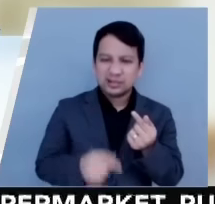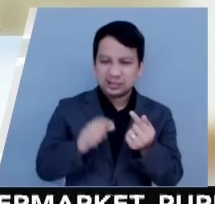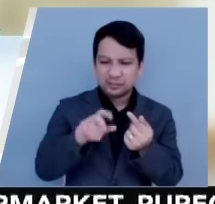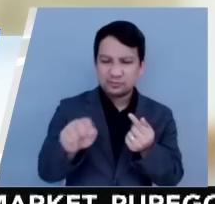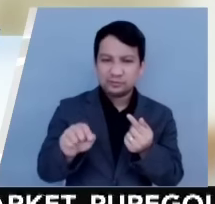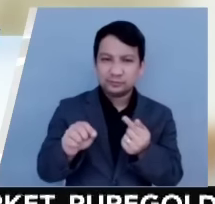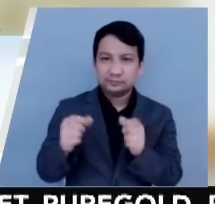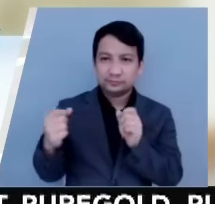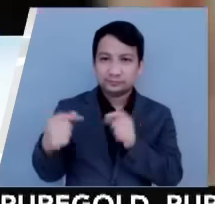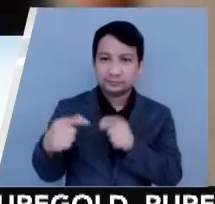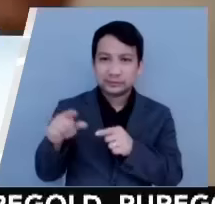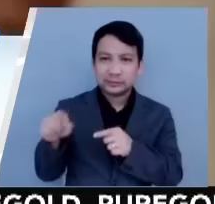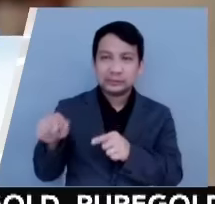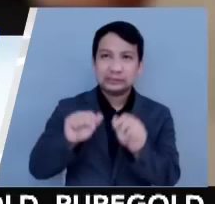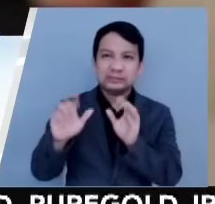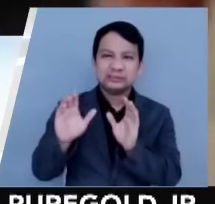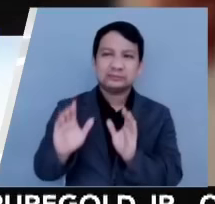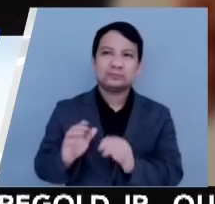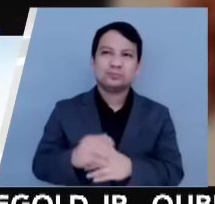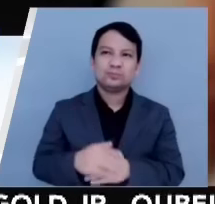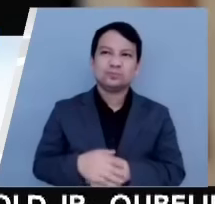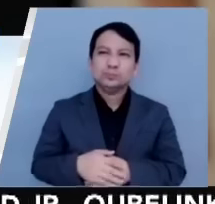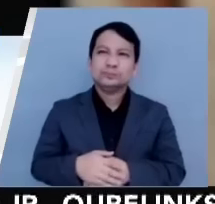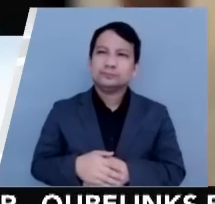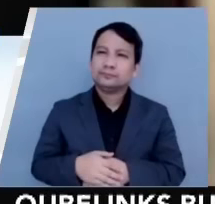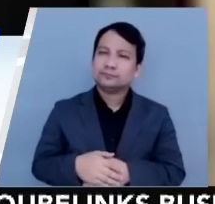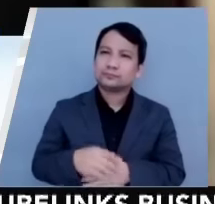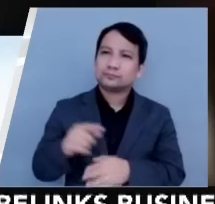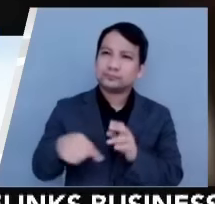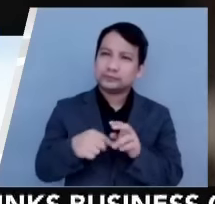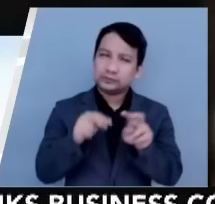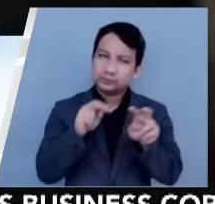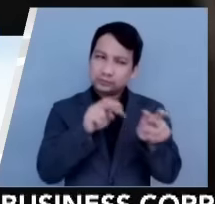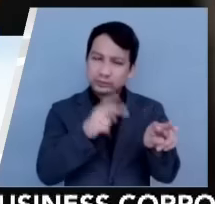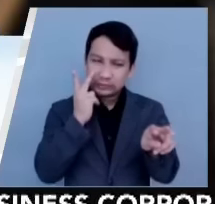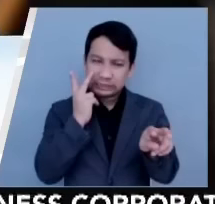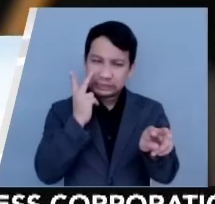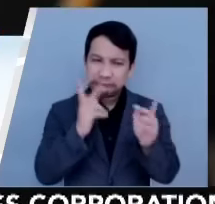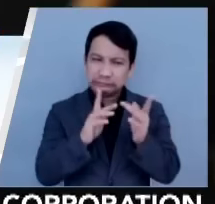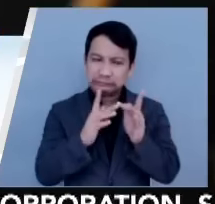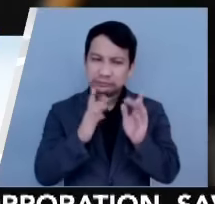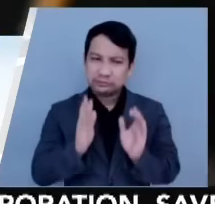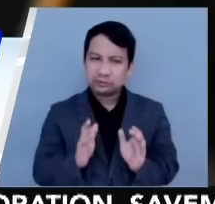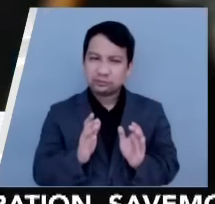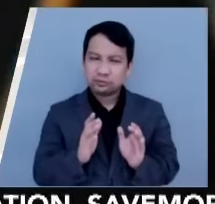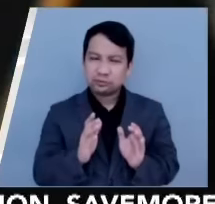ng actress. Minsan na rin na-spot ng netizens ang dalawa while